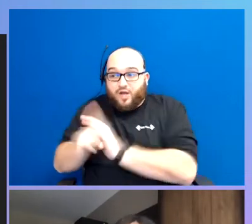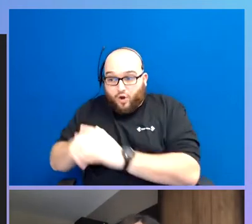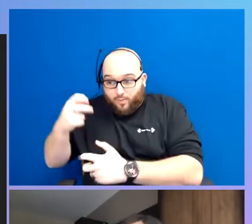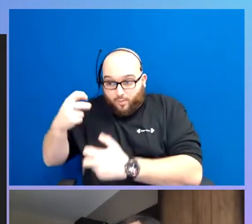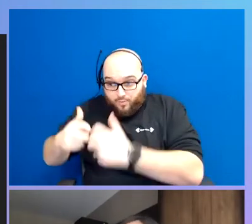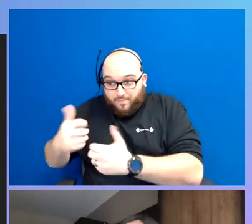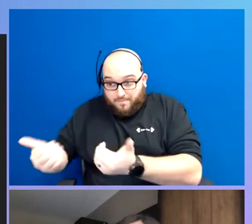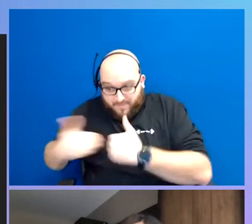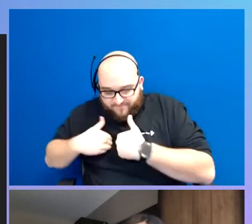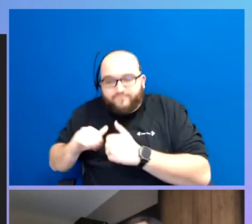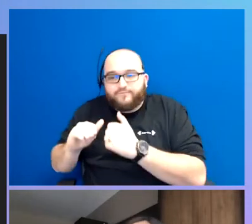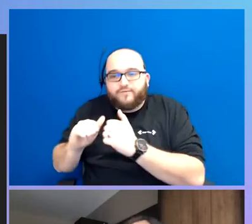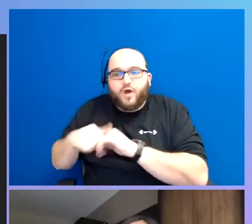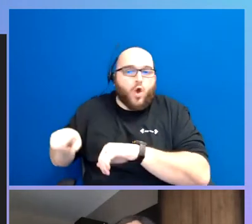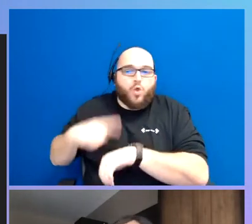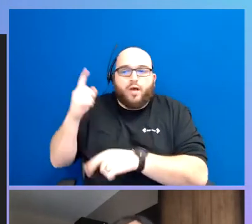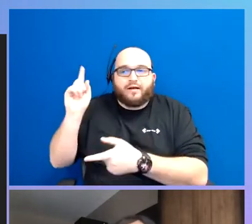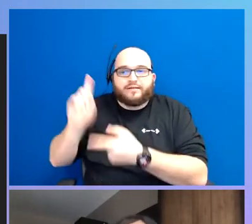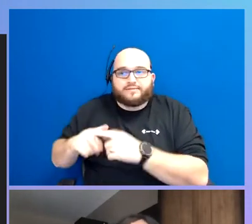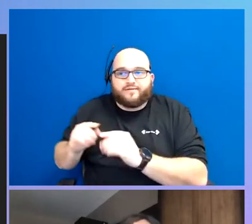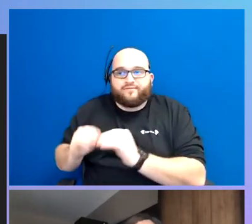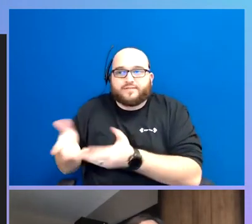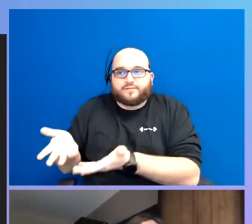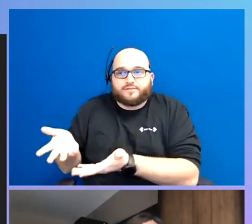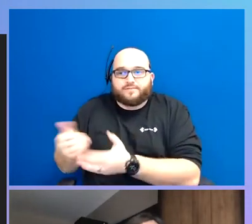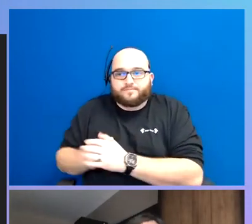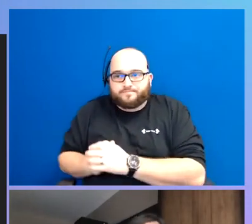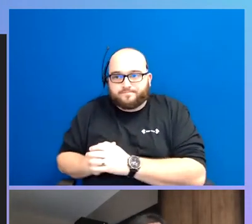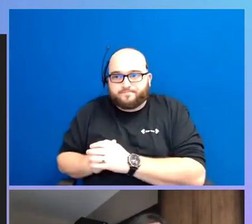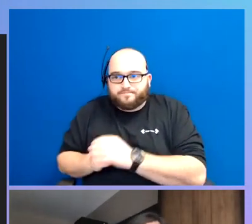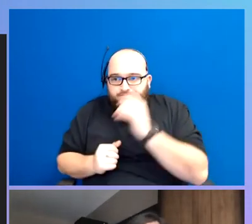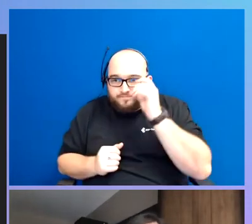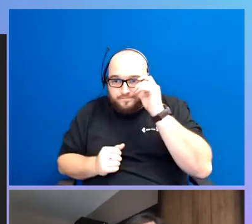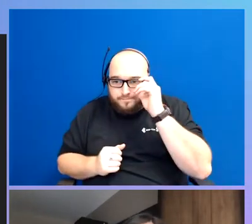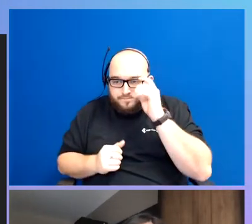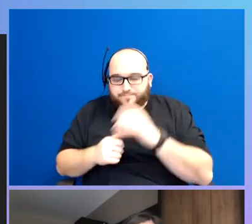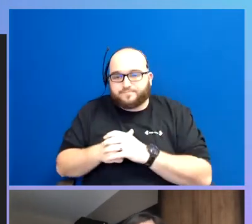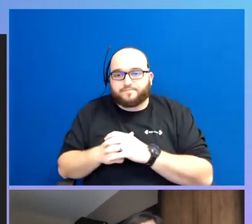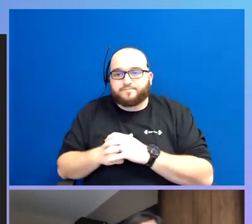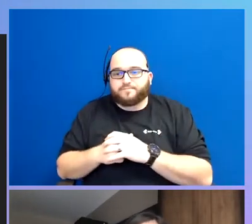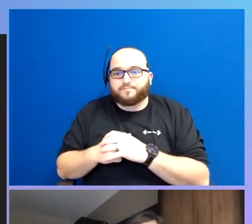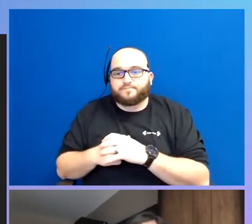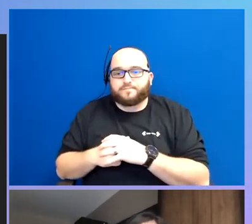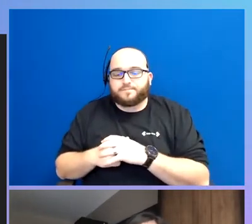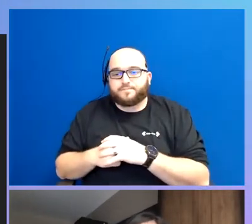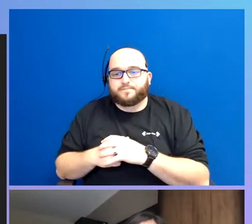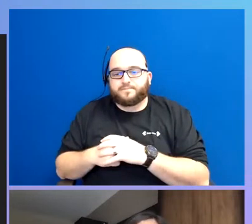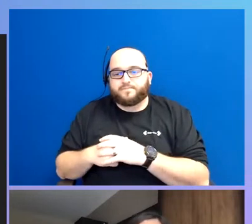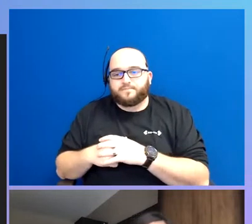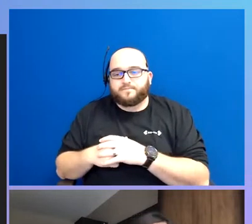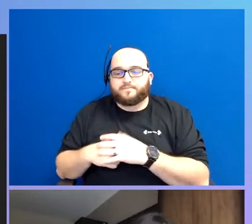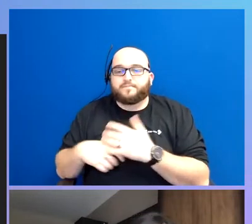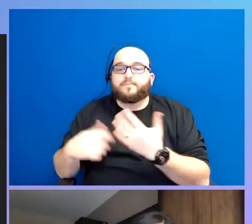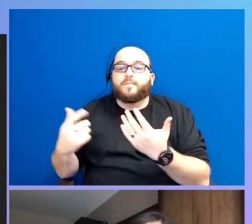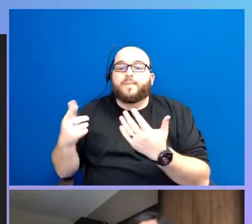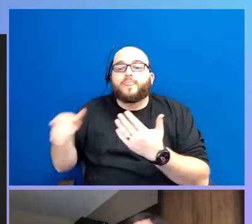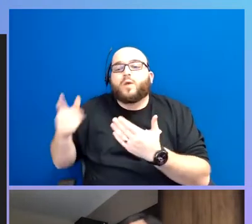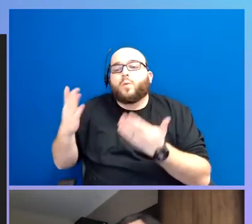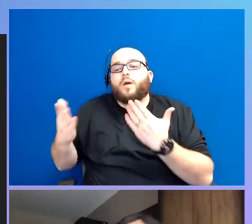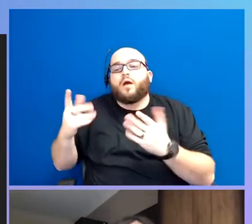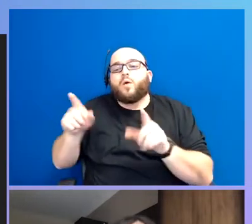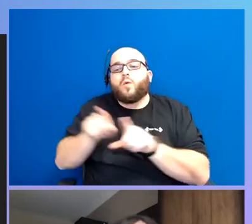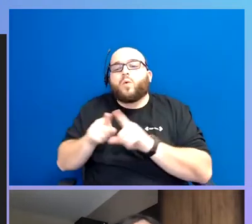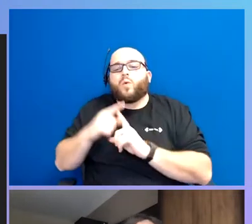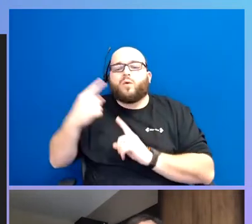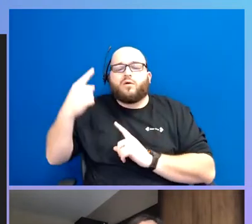to fix the issue, retest it, have it out to the customer, and get feedback from the customer as well. You might also be thinking about